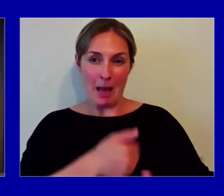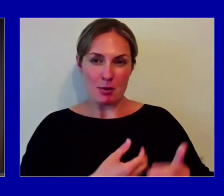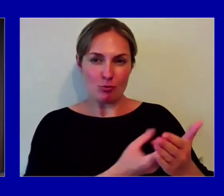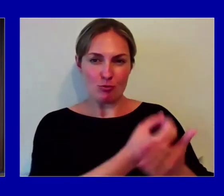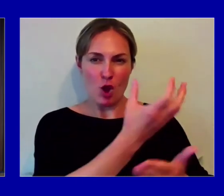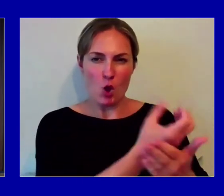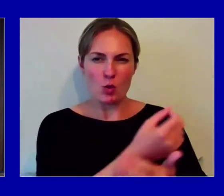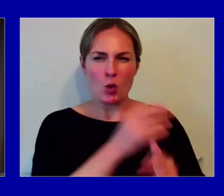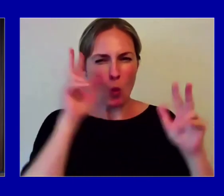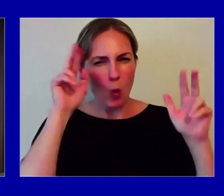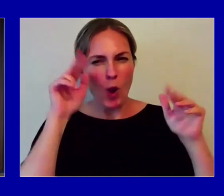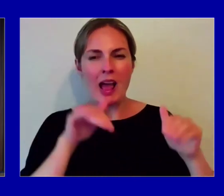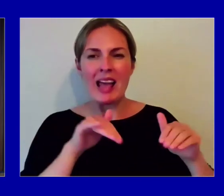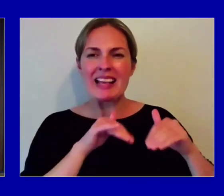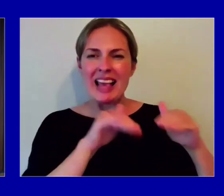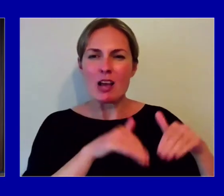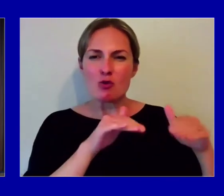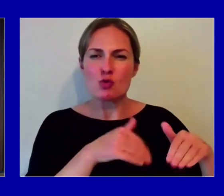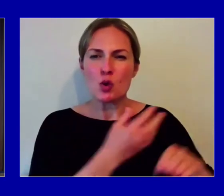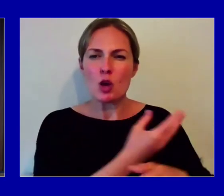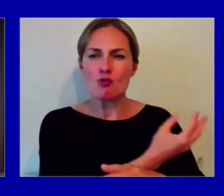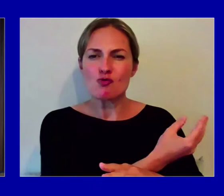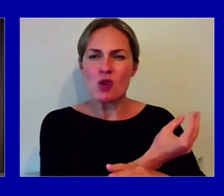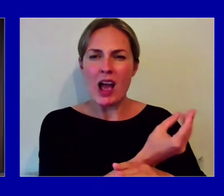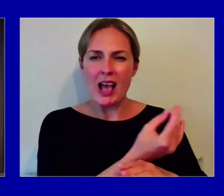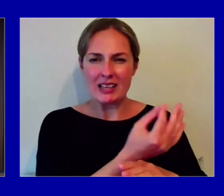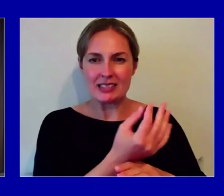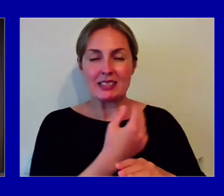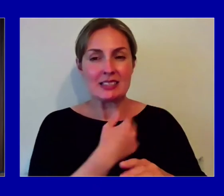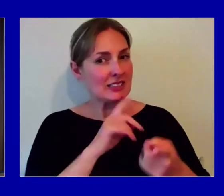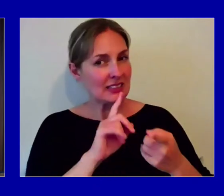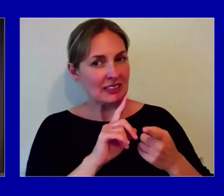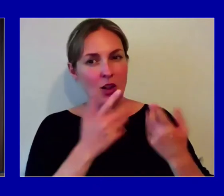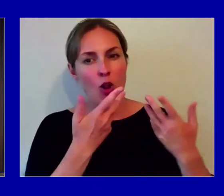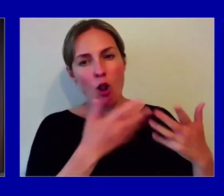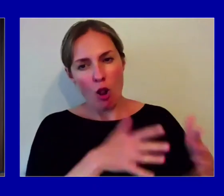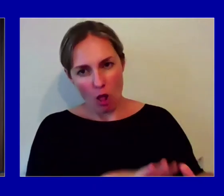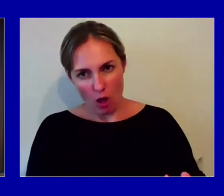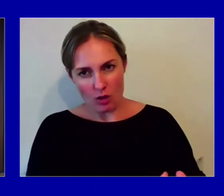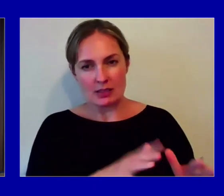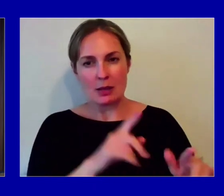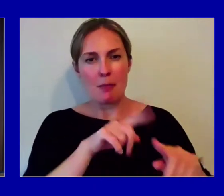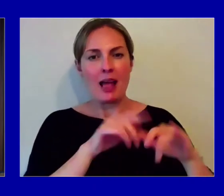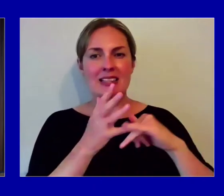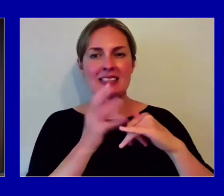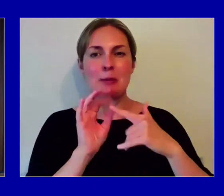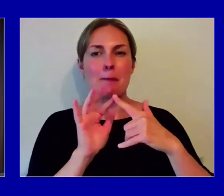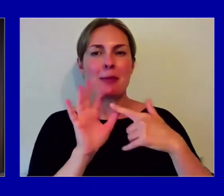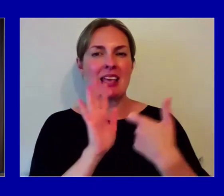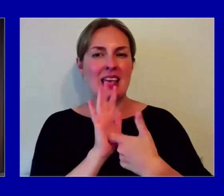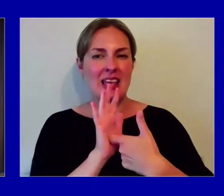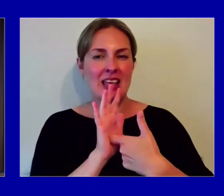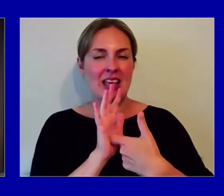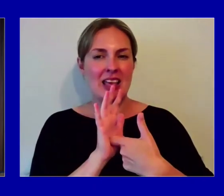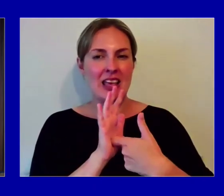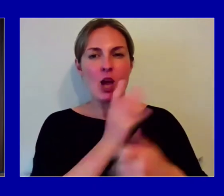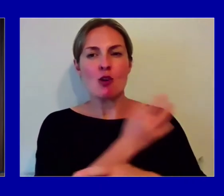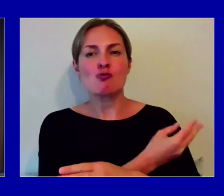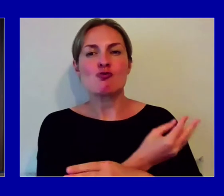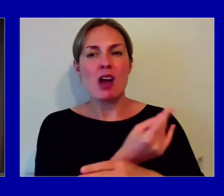With, within days of the first rain, we had, um, what we call Mamadja Naluk dancing grass, Michaelinus